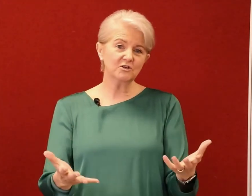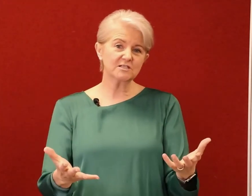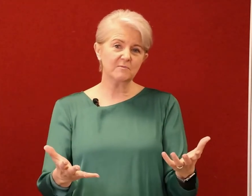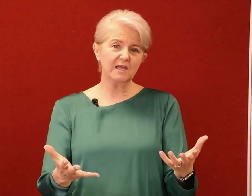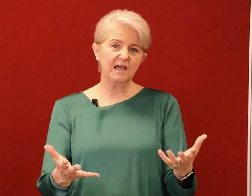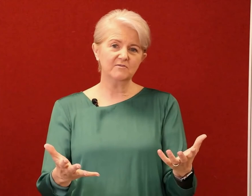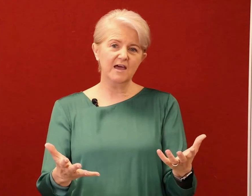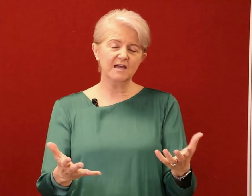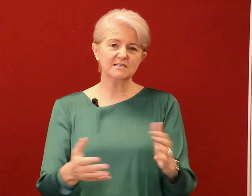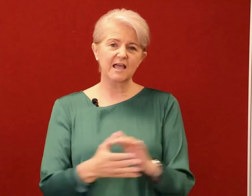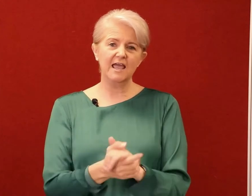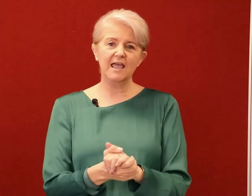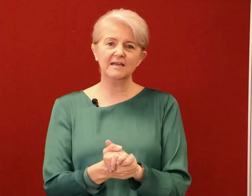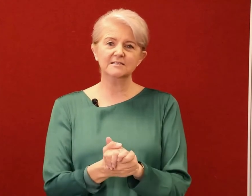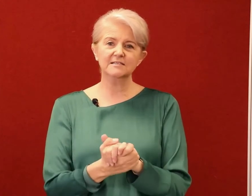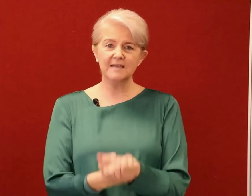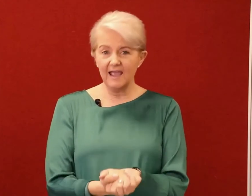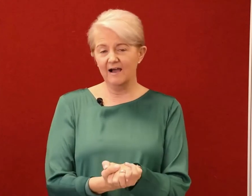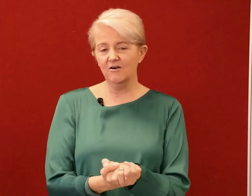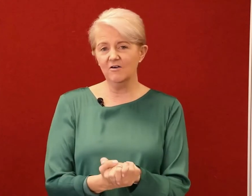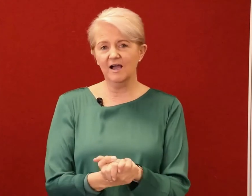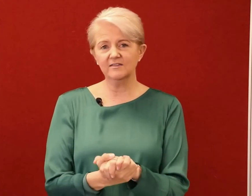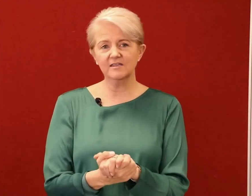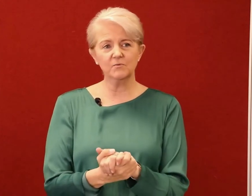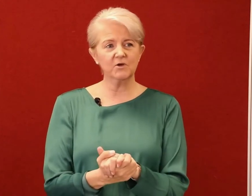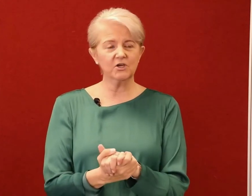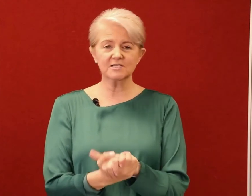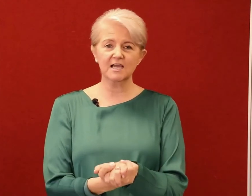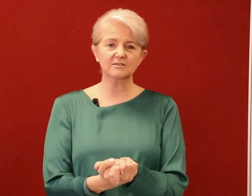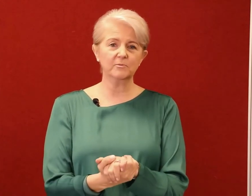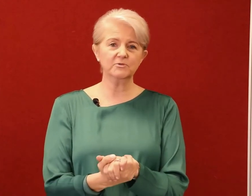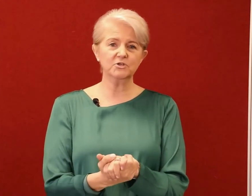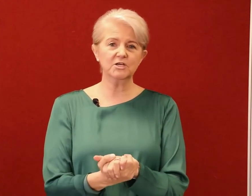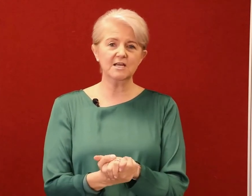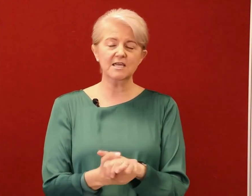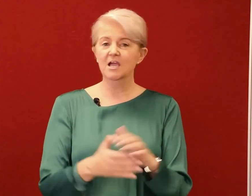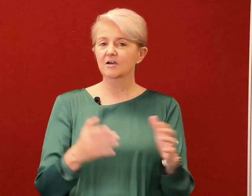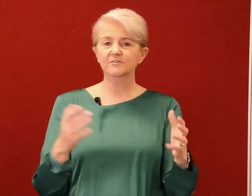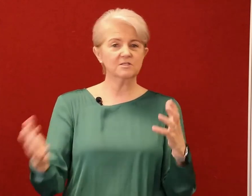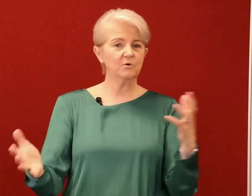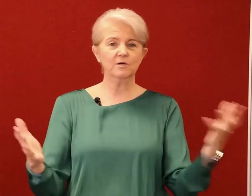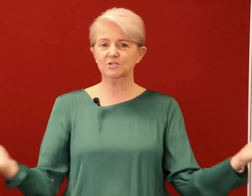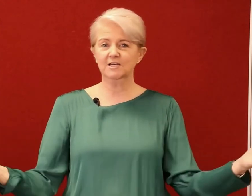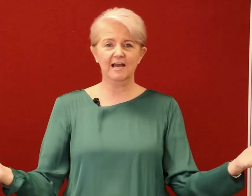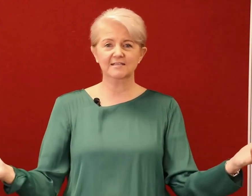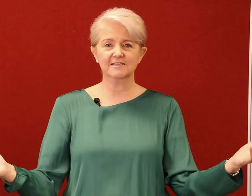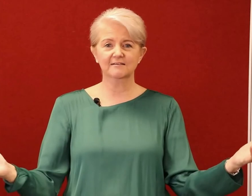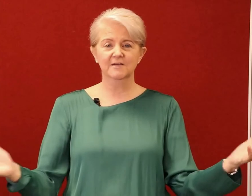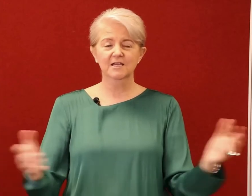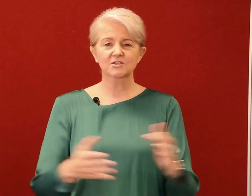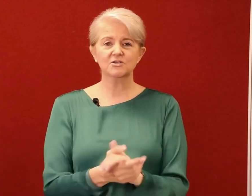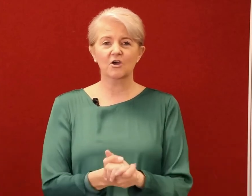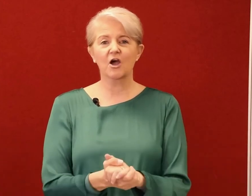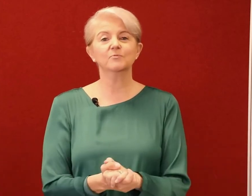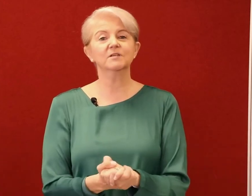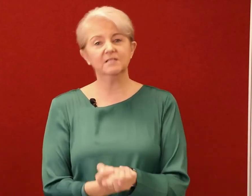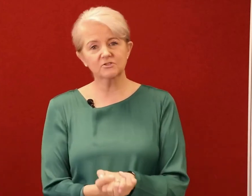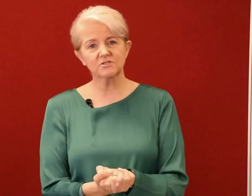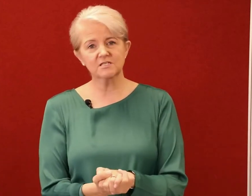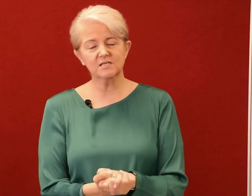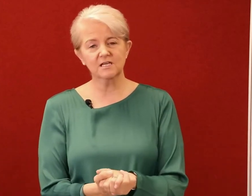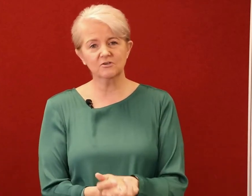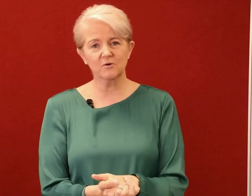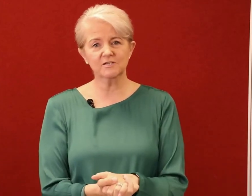hopefully you got something out of that. And now I think we're going to take the opportunity for some question and answer. So I'm